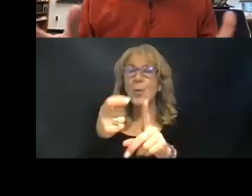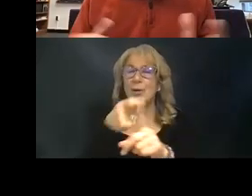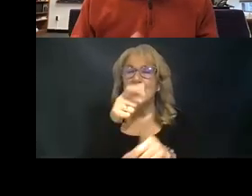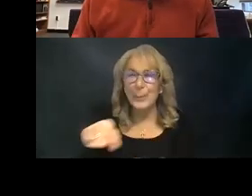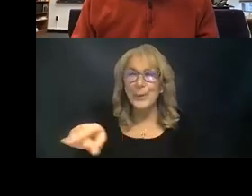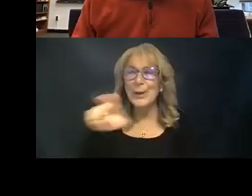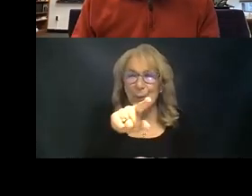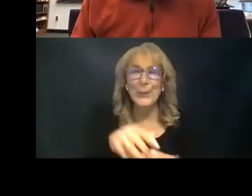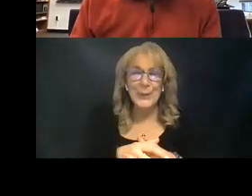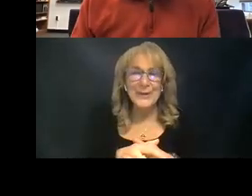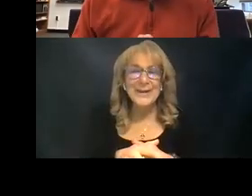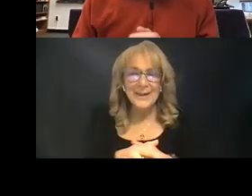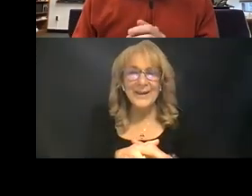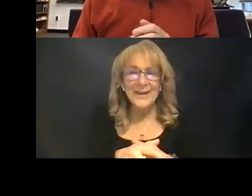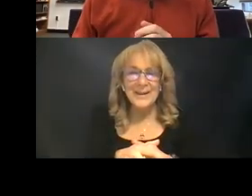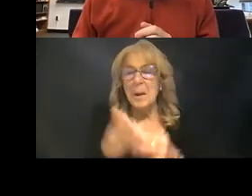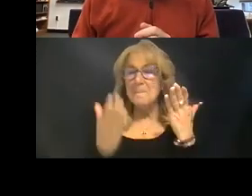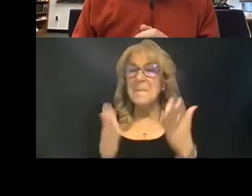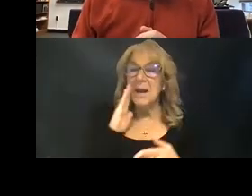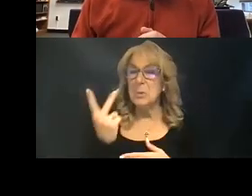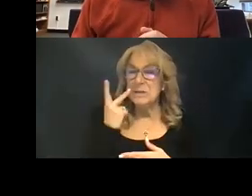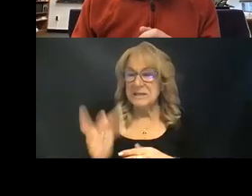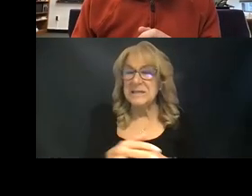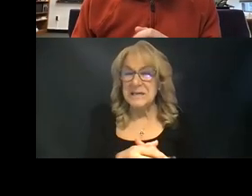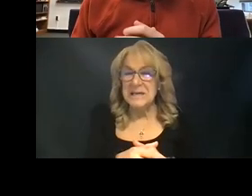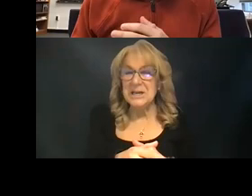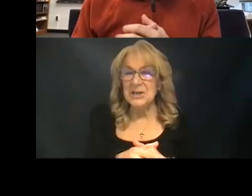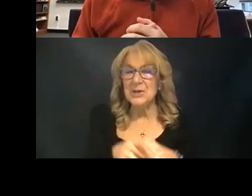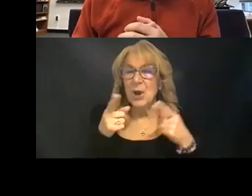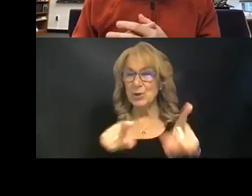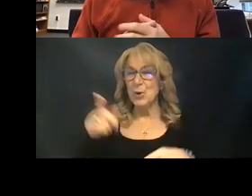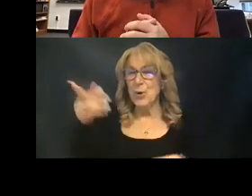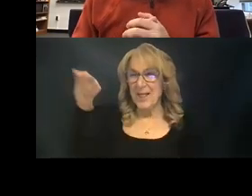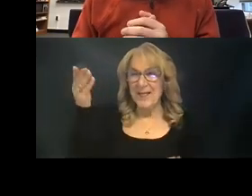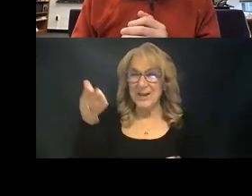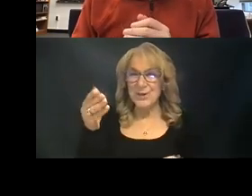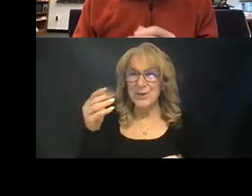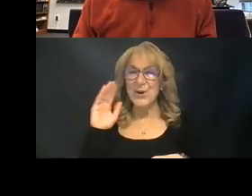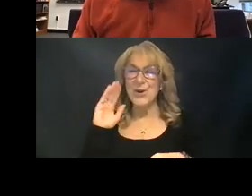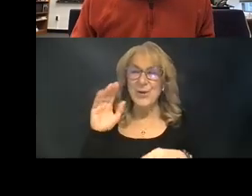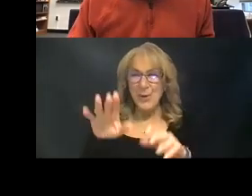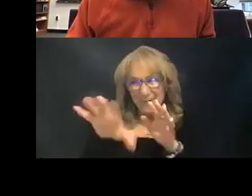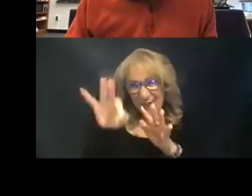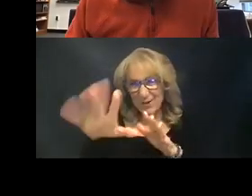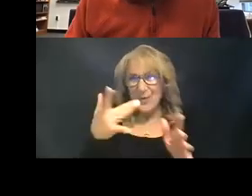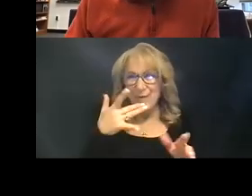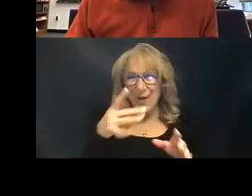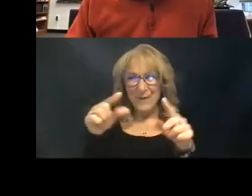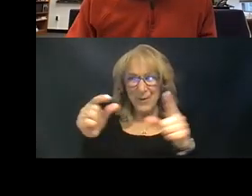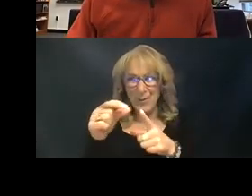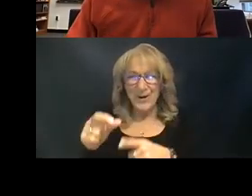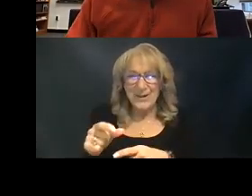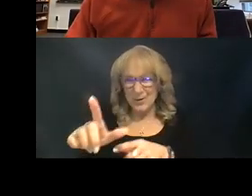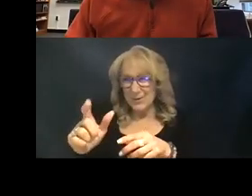going to see, actually many you might see during this lecture. So you can look for your favorite word there. Now, some of you also